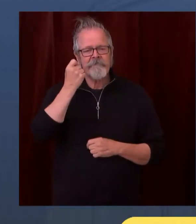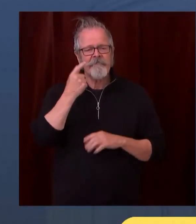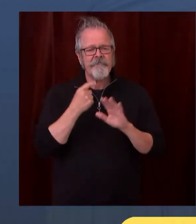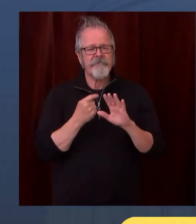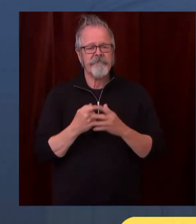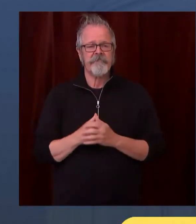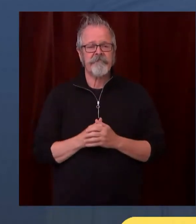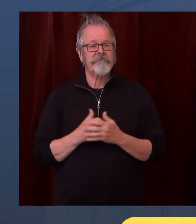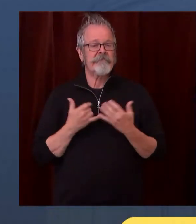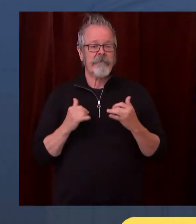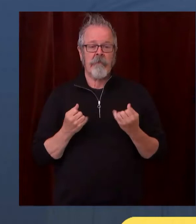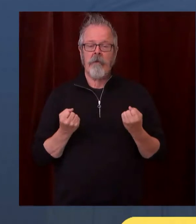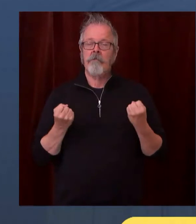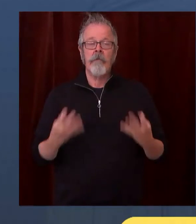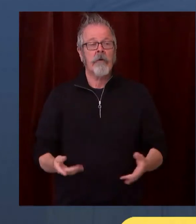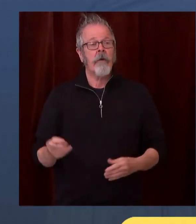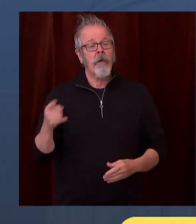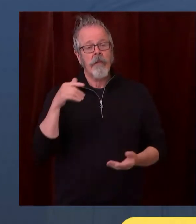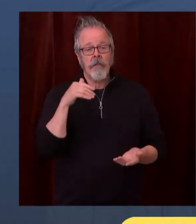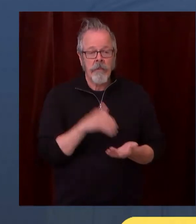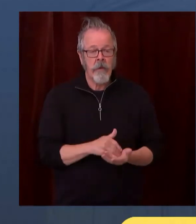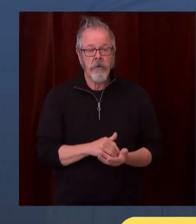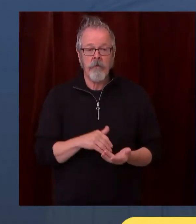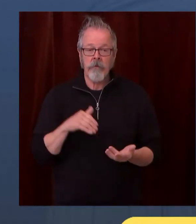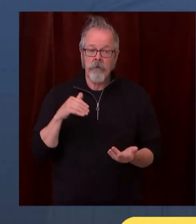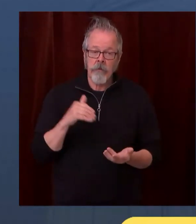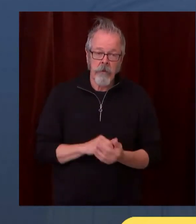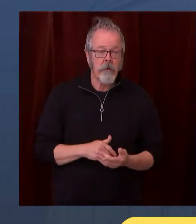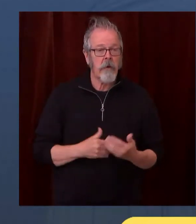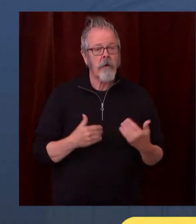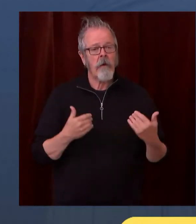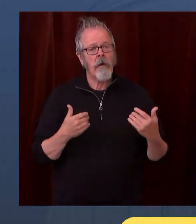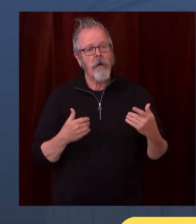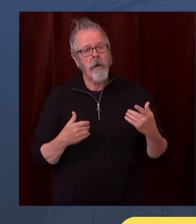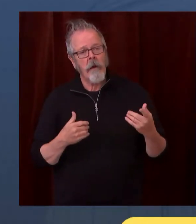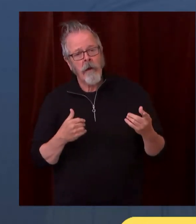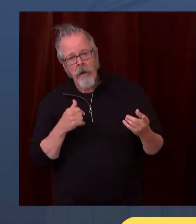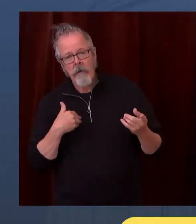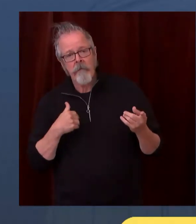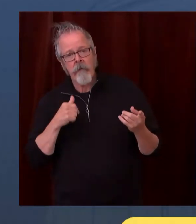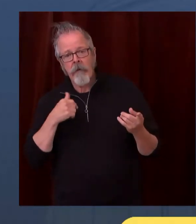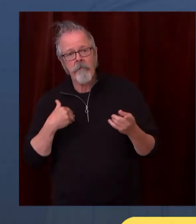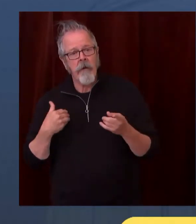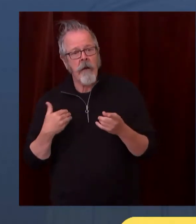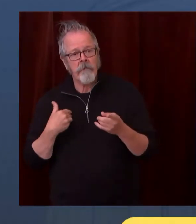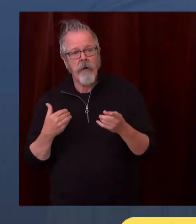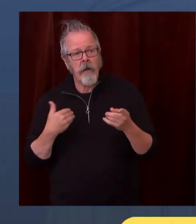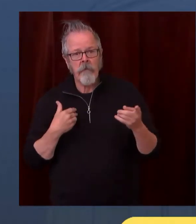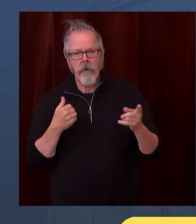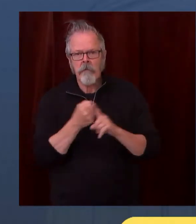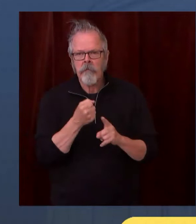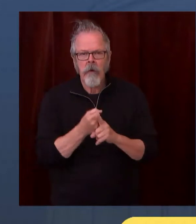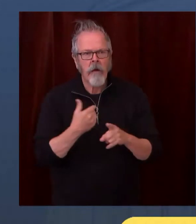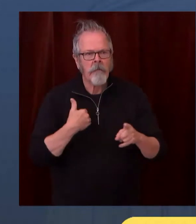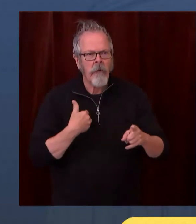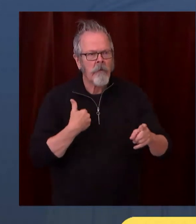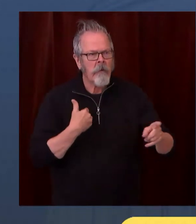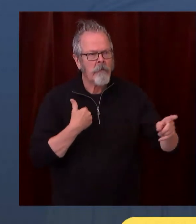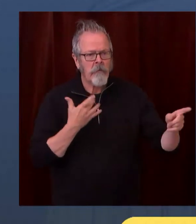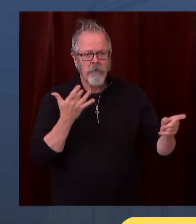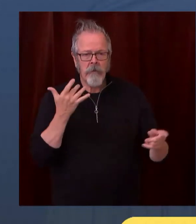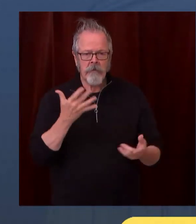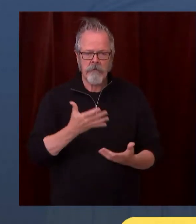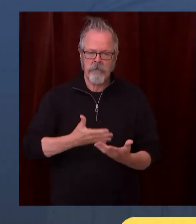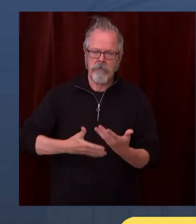buddies and their dates and people that they're talking to, and they're getting too close and they're not wearing a mask and they're